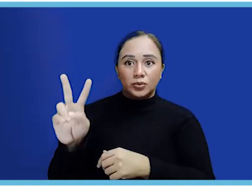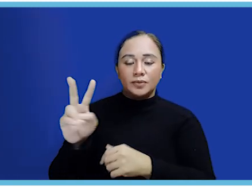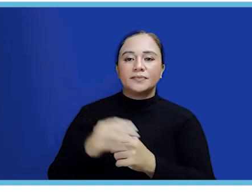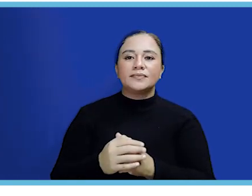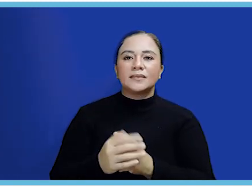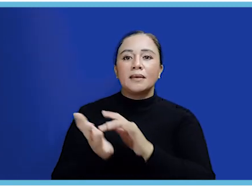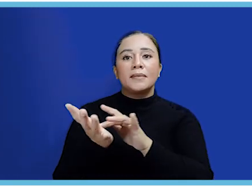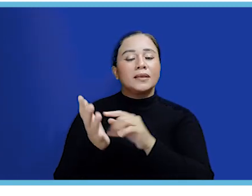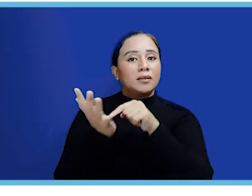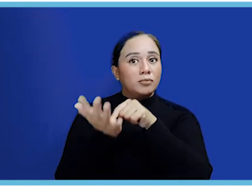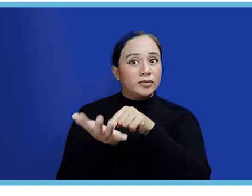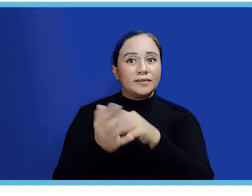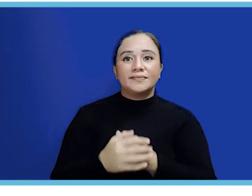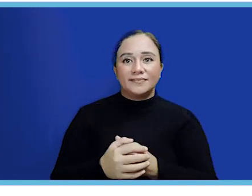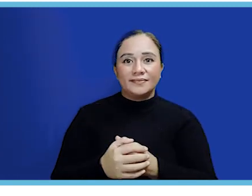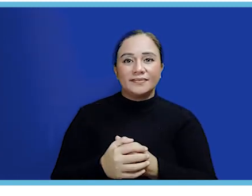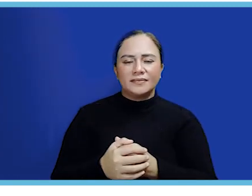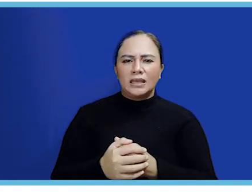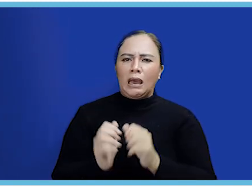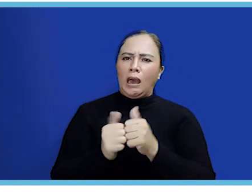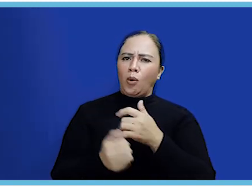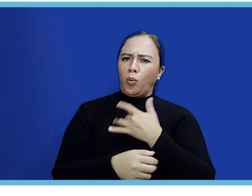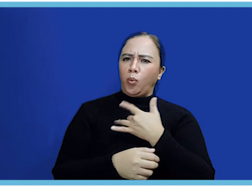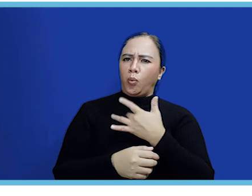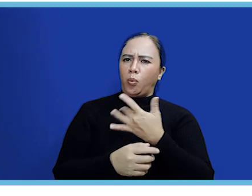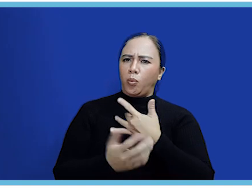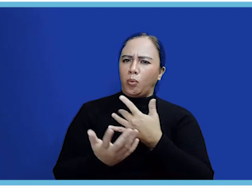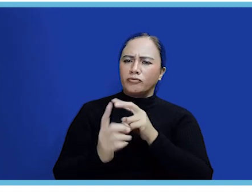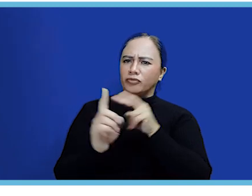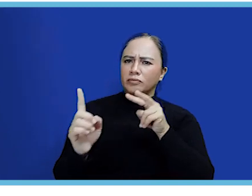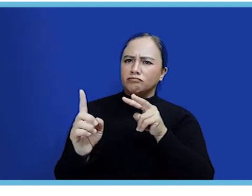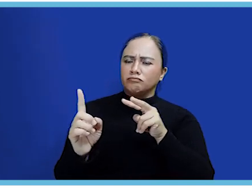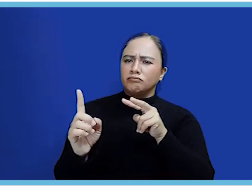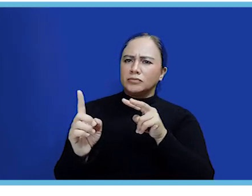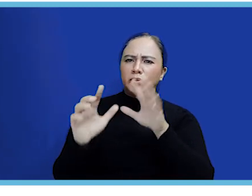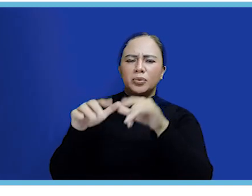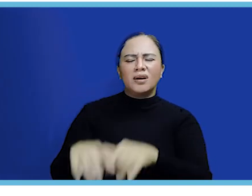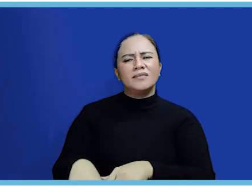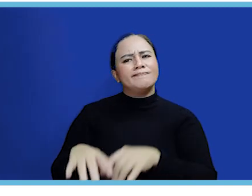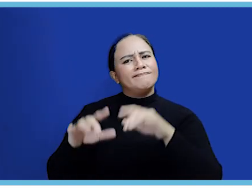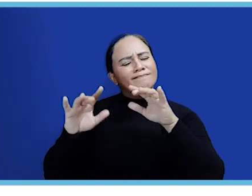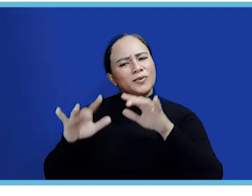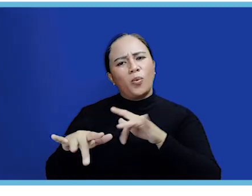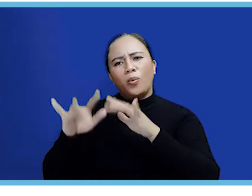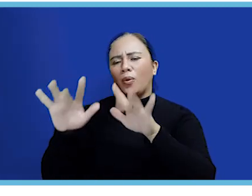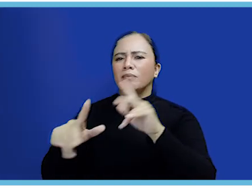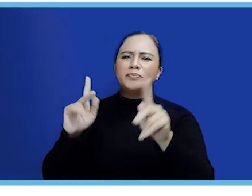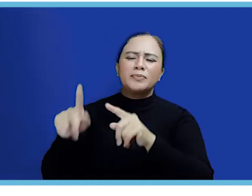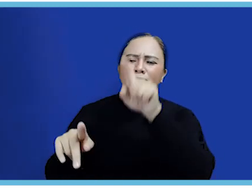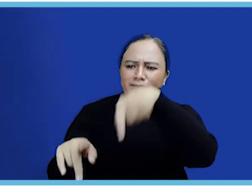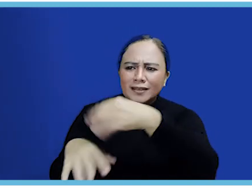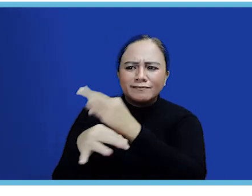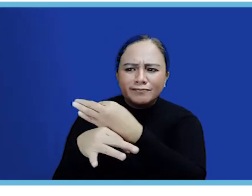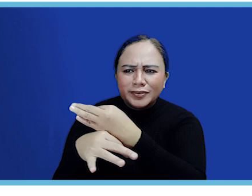2. Medical model. How does it view disability? Poor people. We